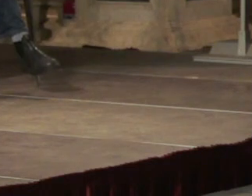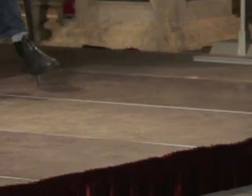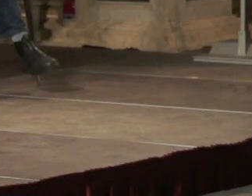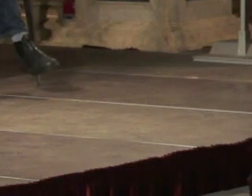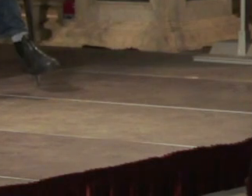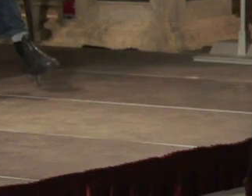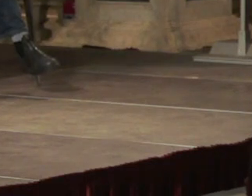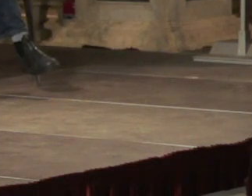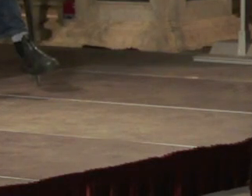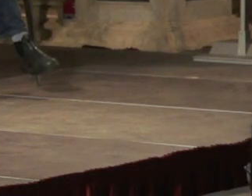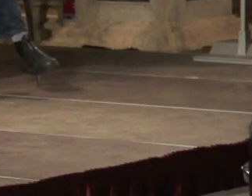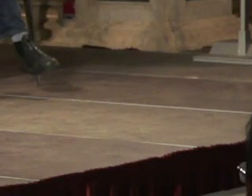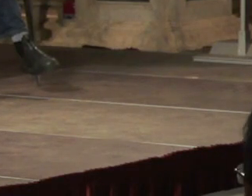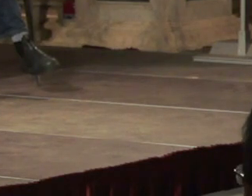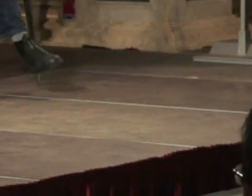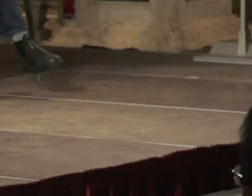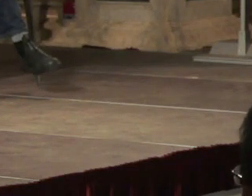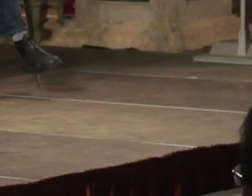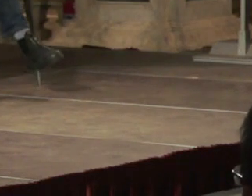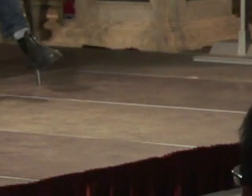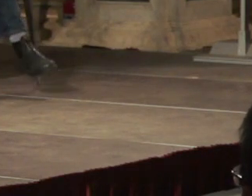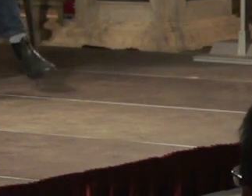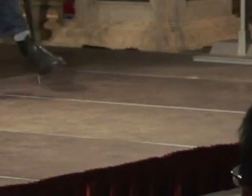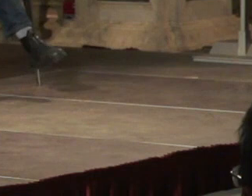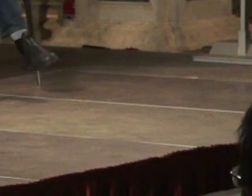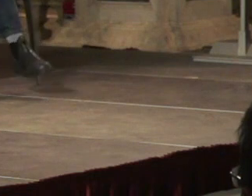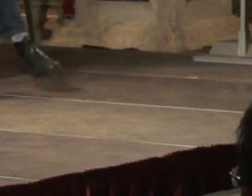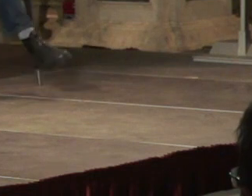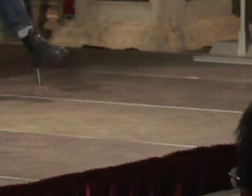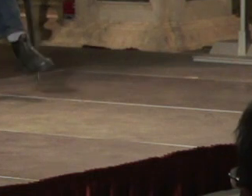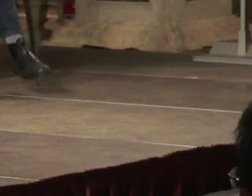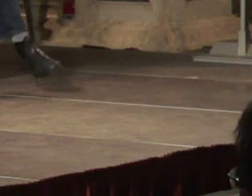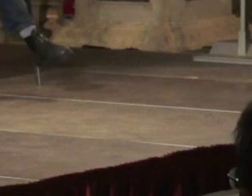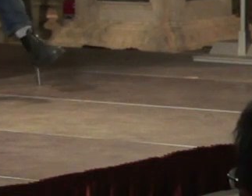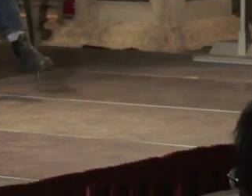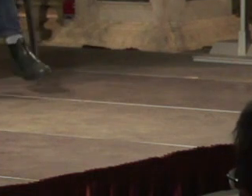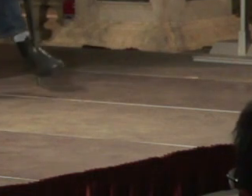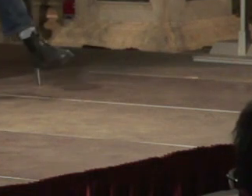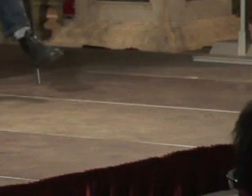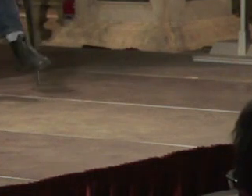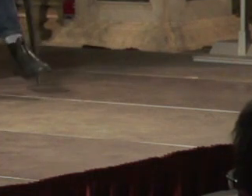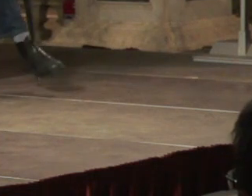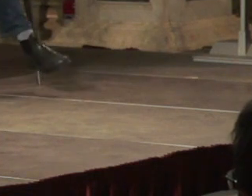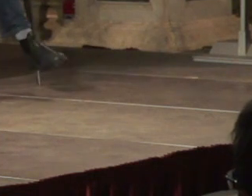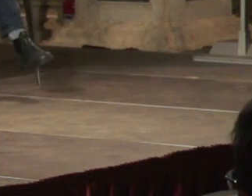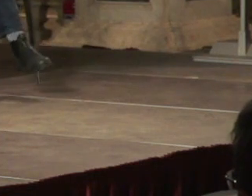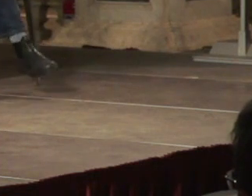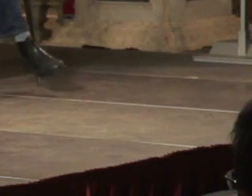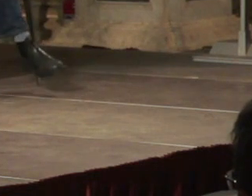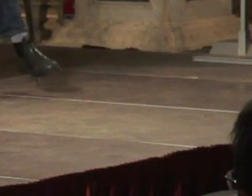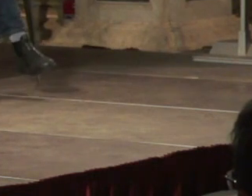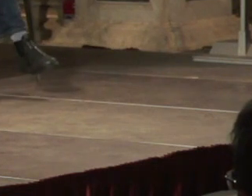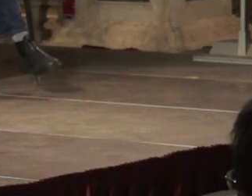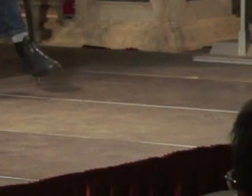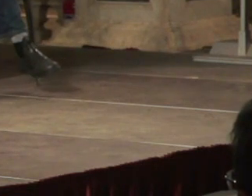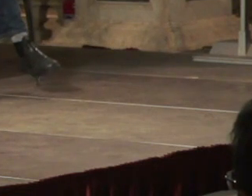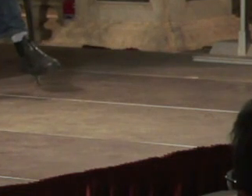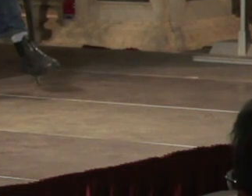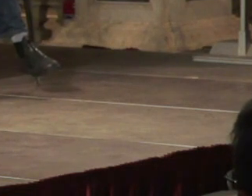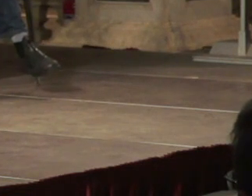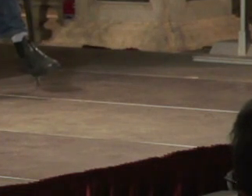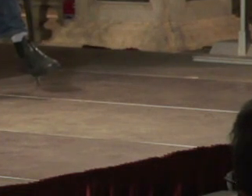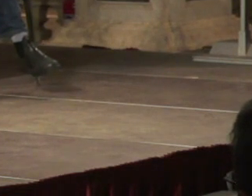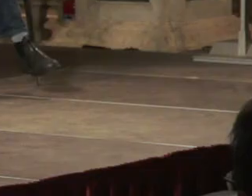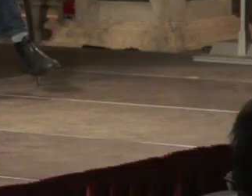life, experience, personality, which we can't touch in our own. Yeah, I think it's